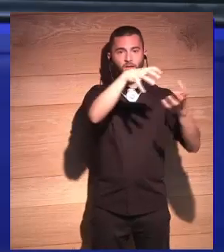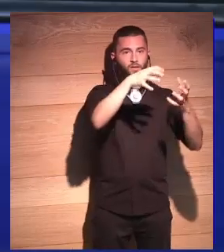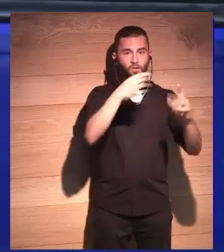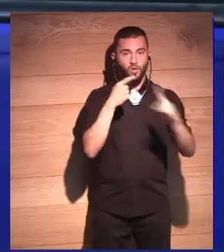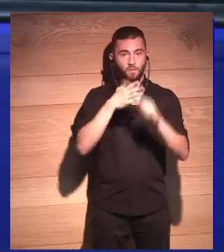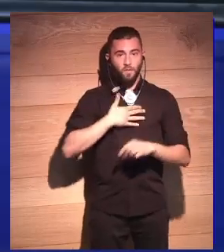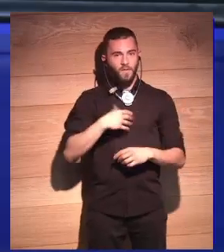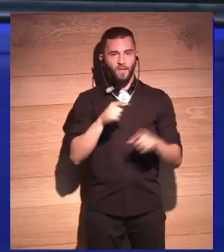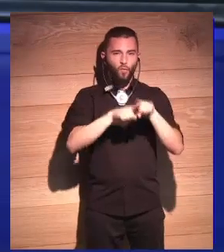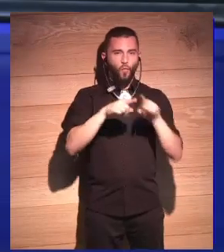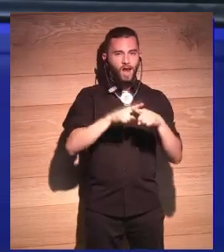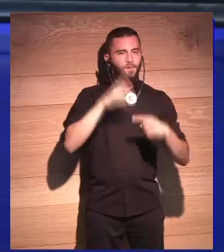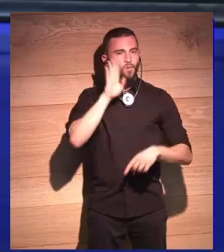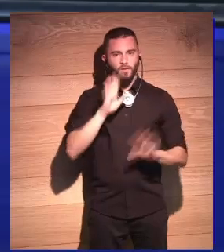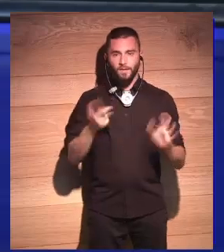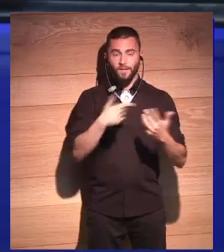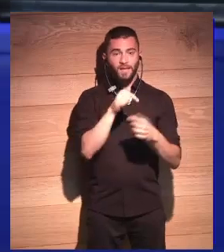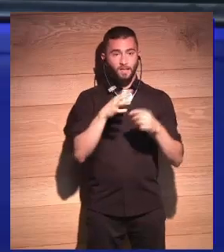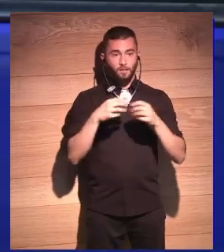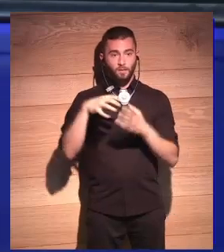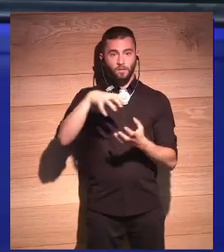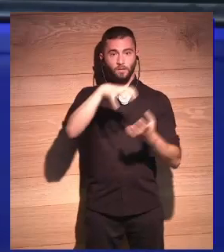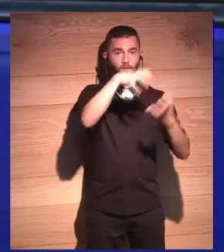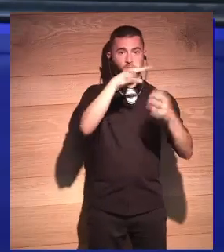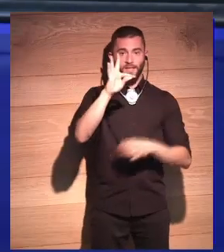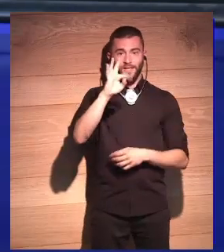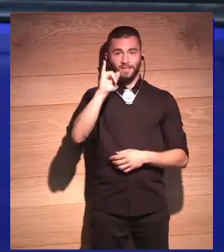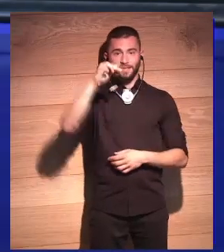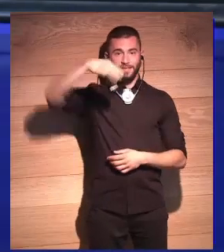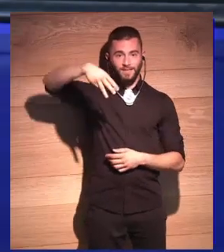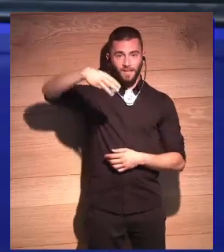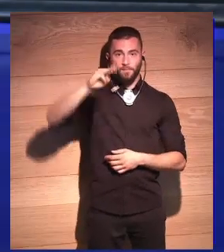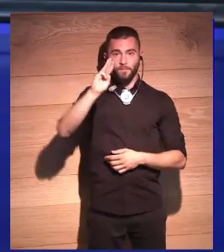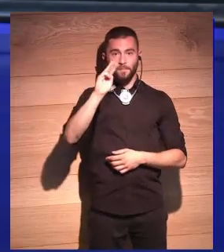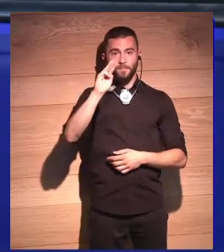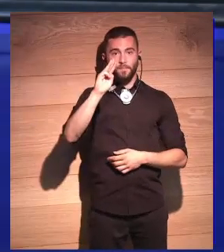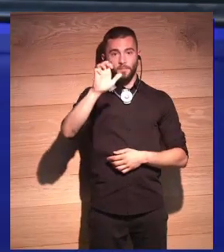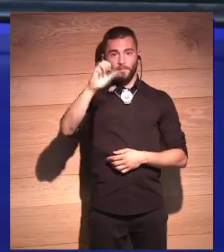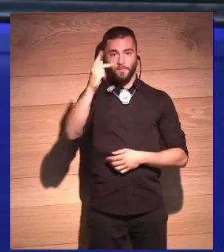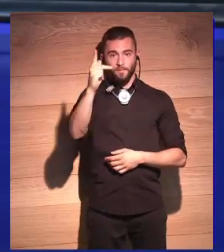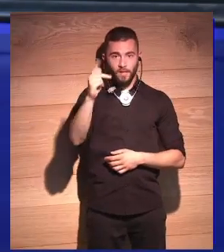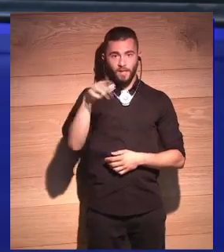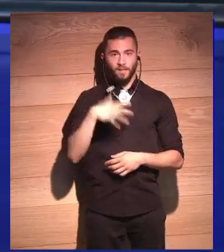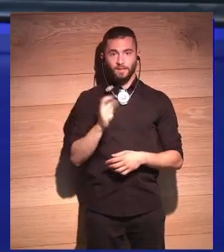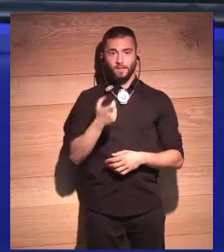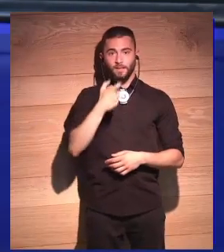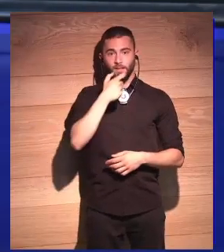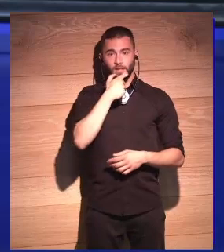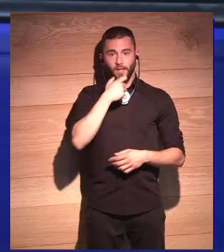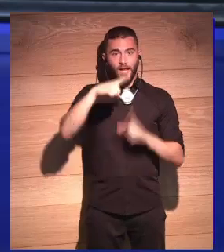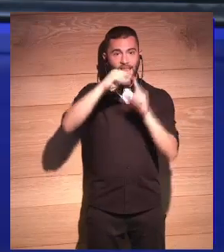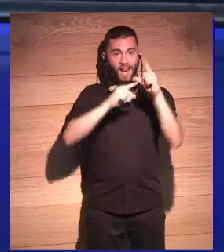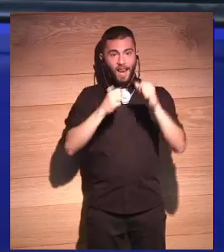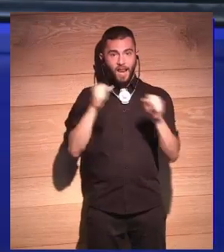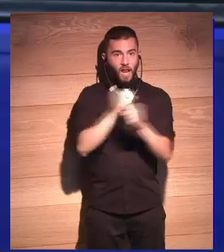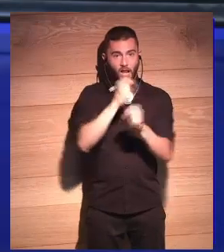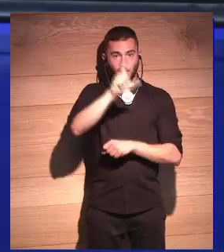But it's all because of this guy, Tim Peake, the first British astronaut in a very long time to go to space.